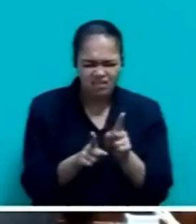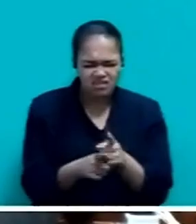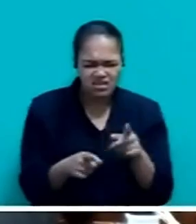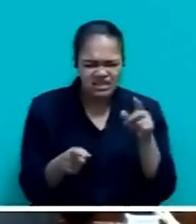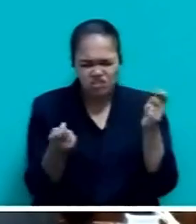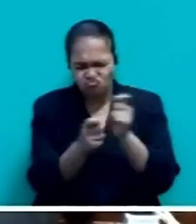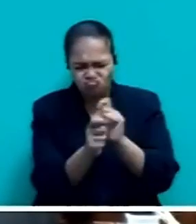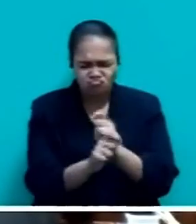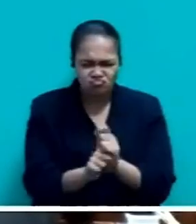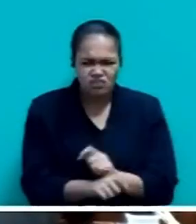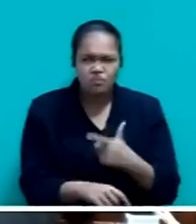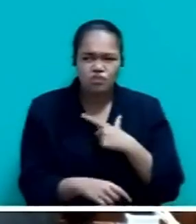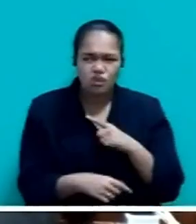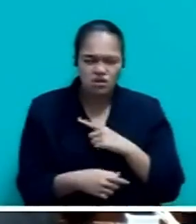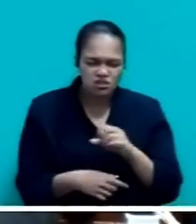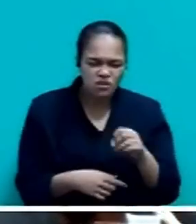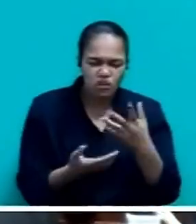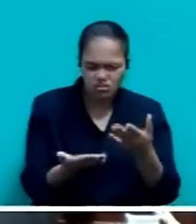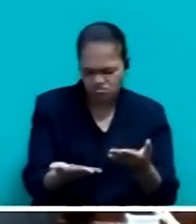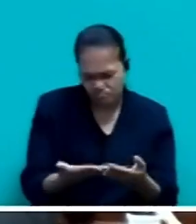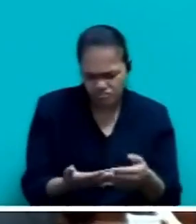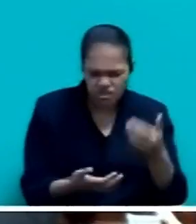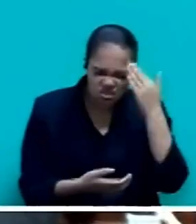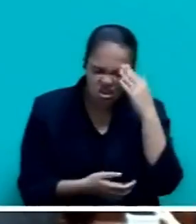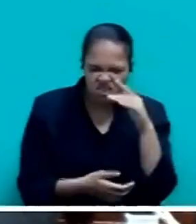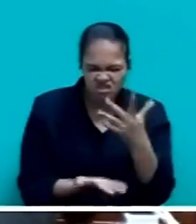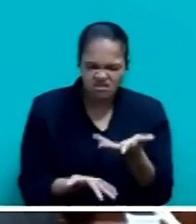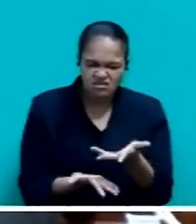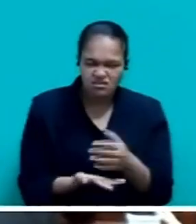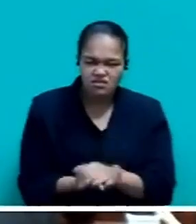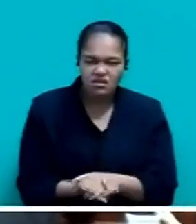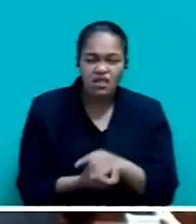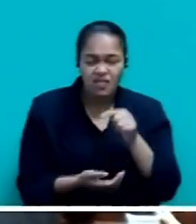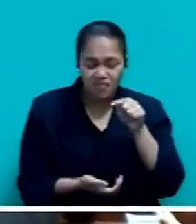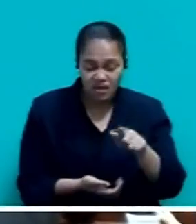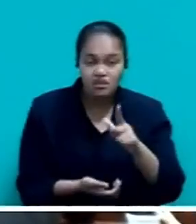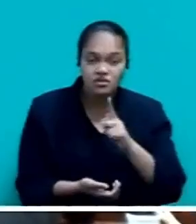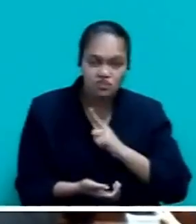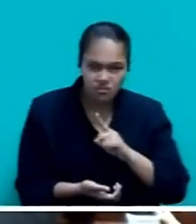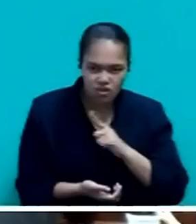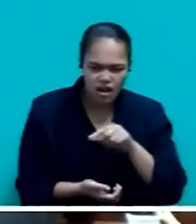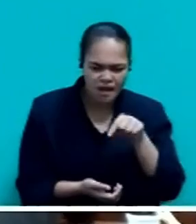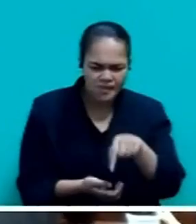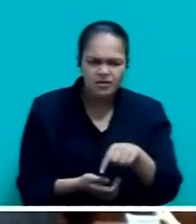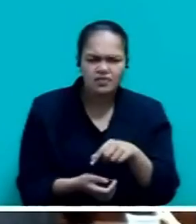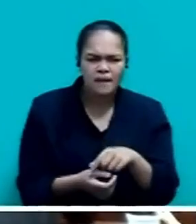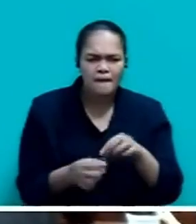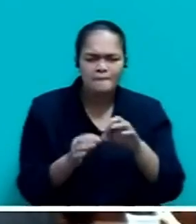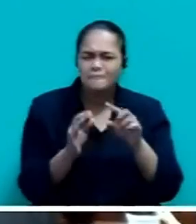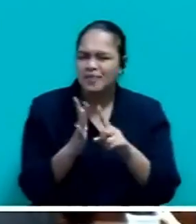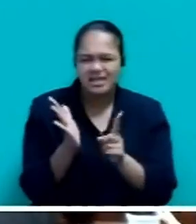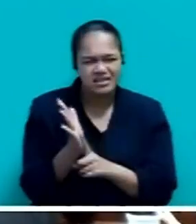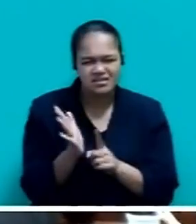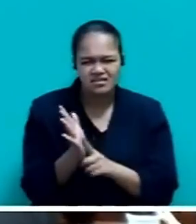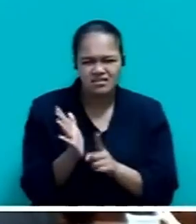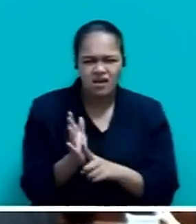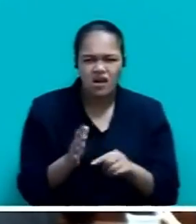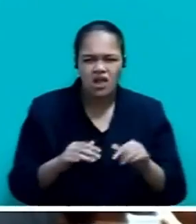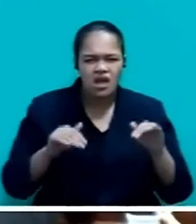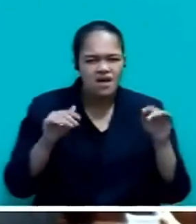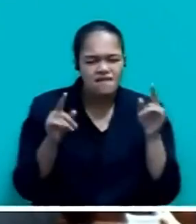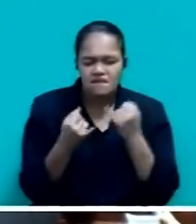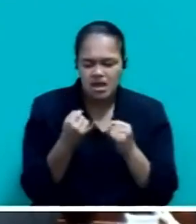because somebody just thought, okay, this might be a good idea. That's why this bill is urgent, Mr. Speaker, and we support it. Thank